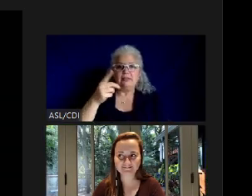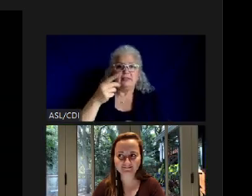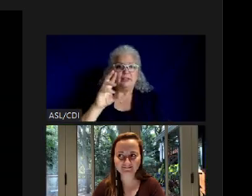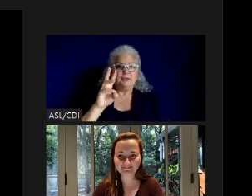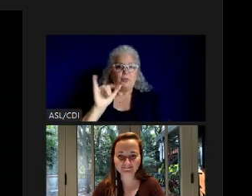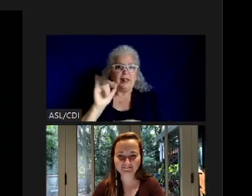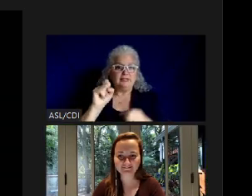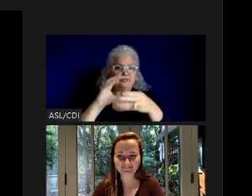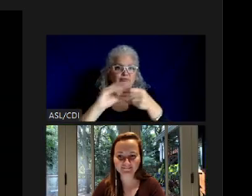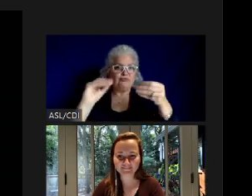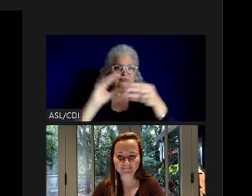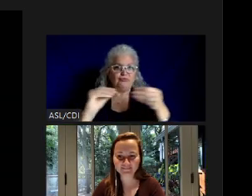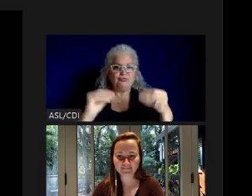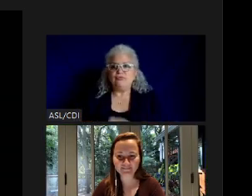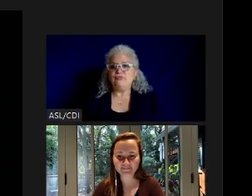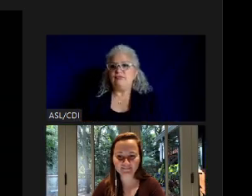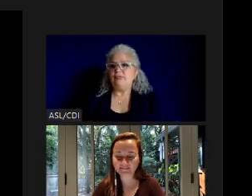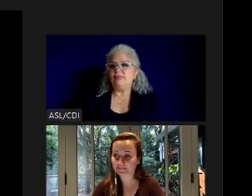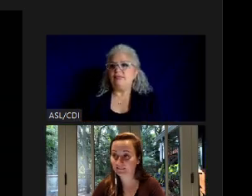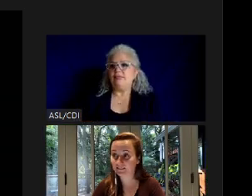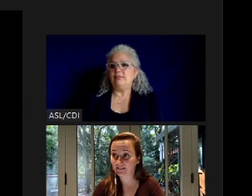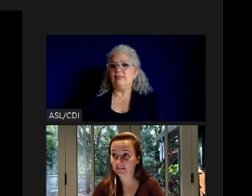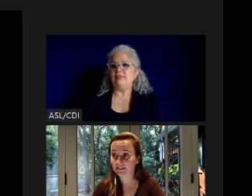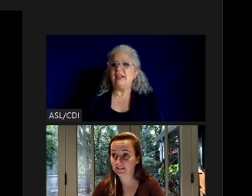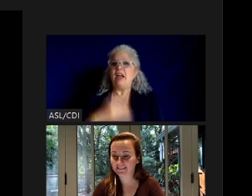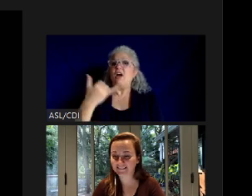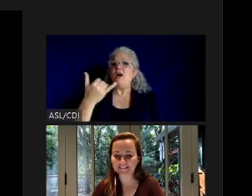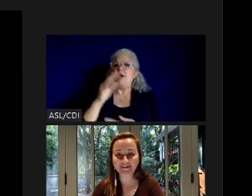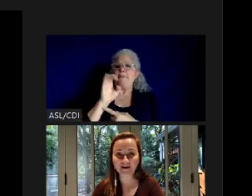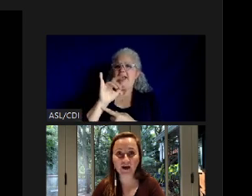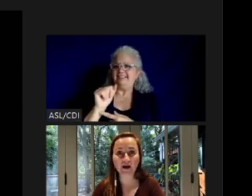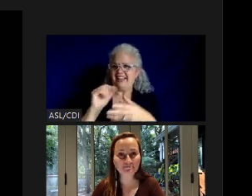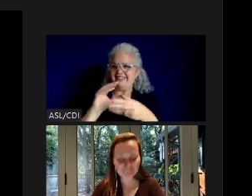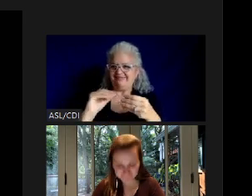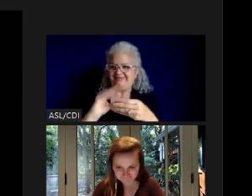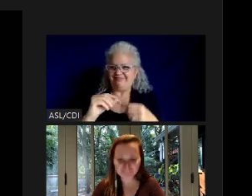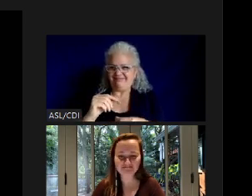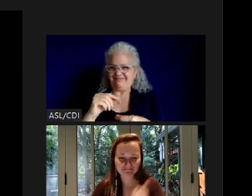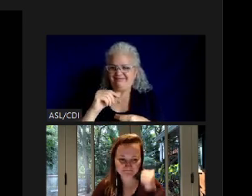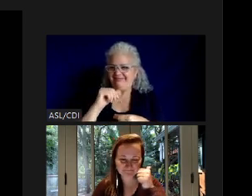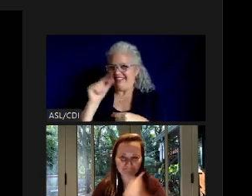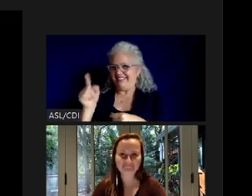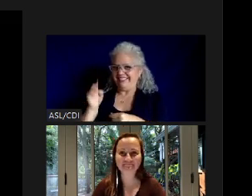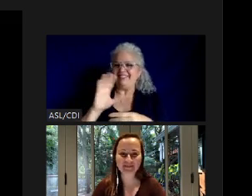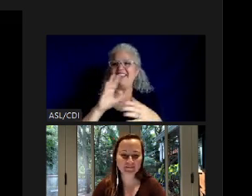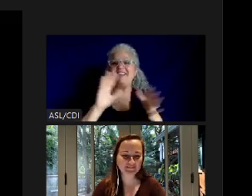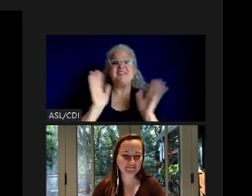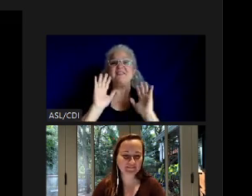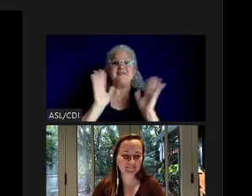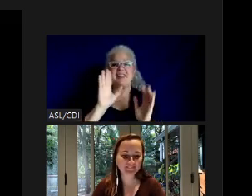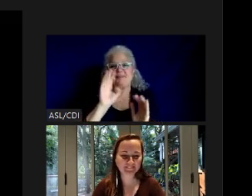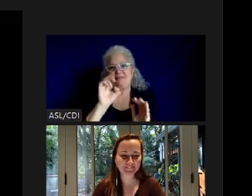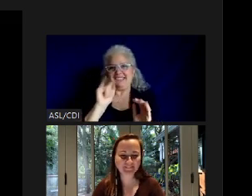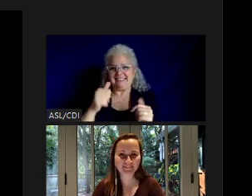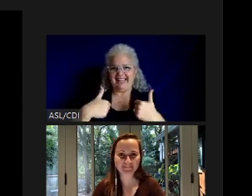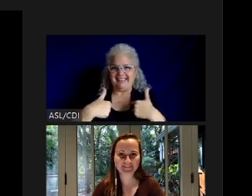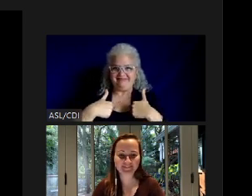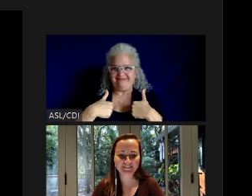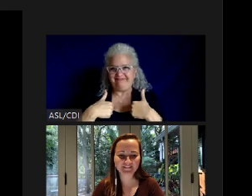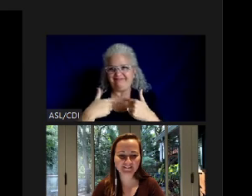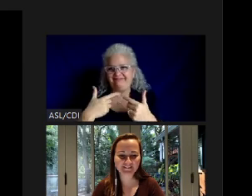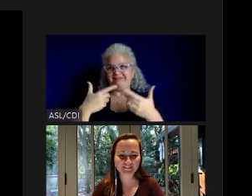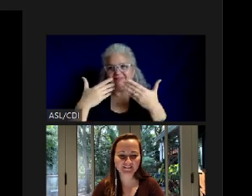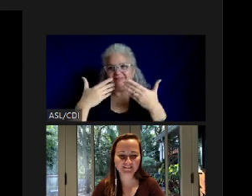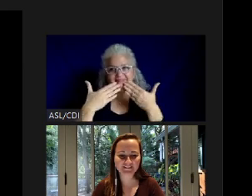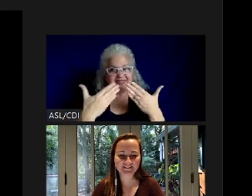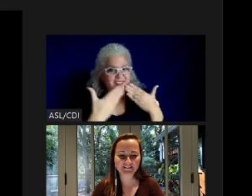Good afternoon, everyone. I think, Lainey, I'm actually starting off, and I'll kick it off. Thank you very much.